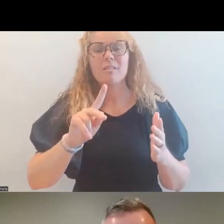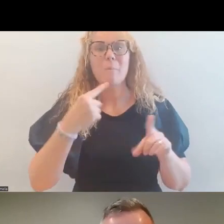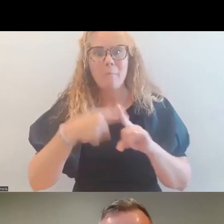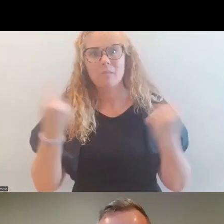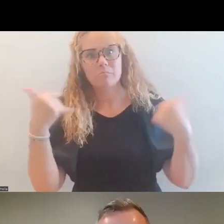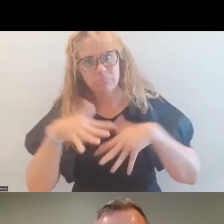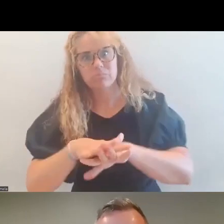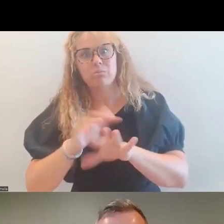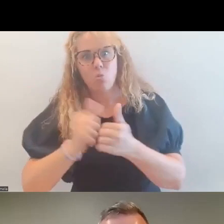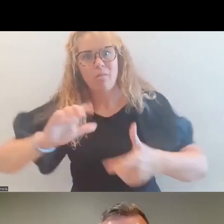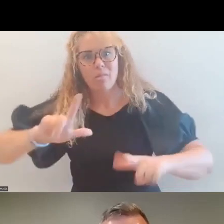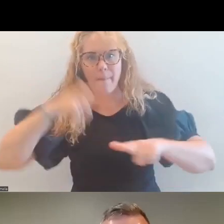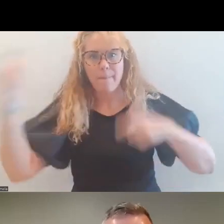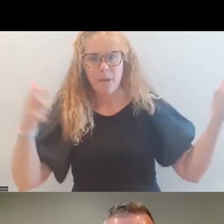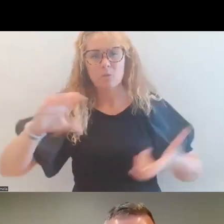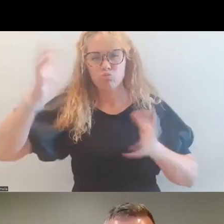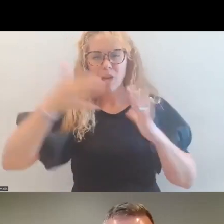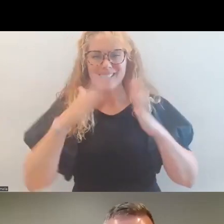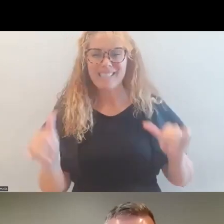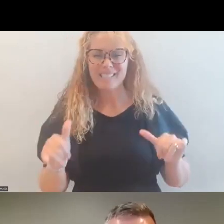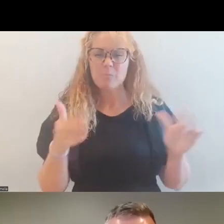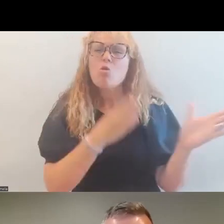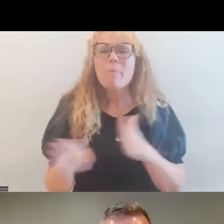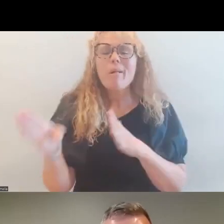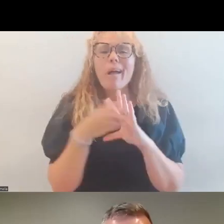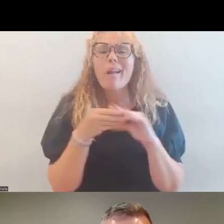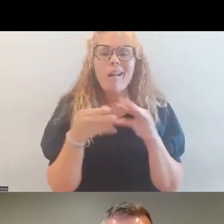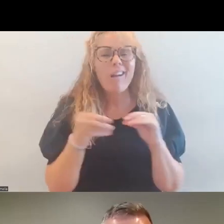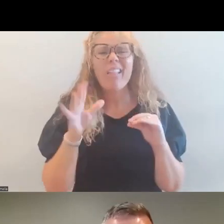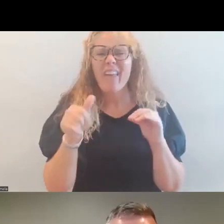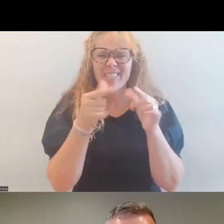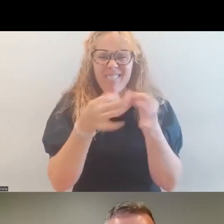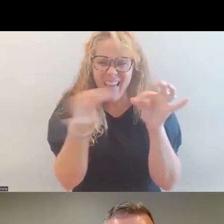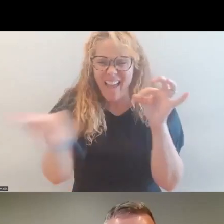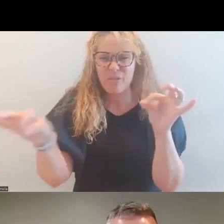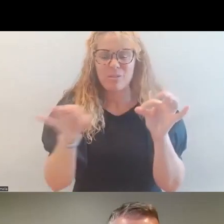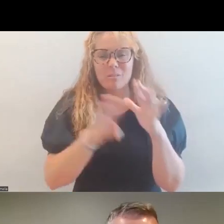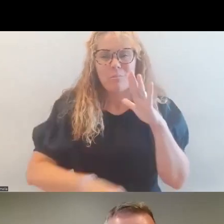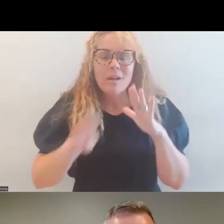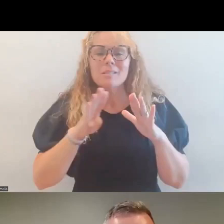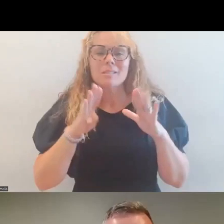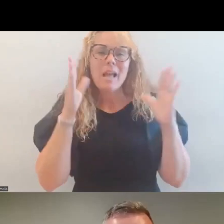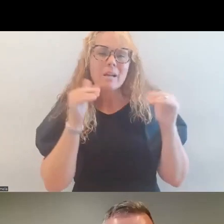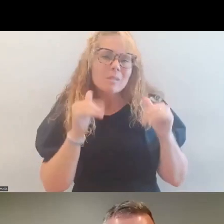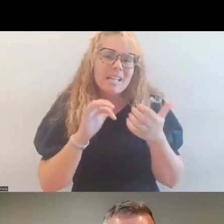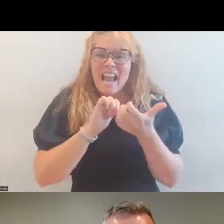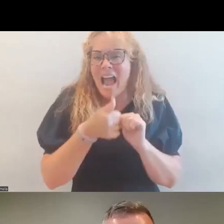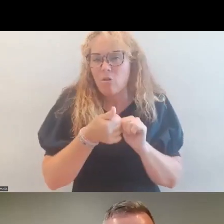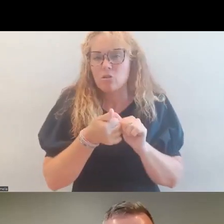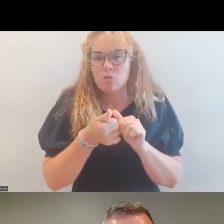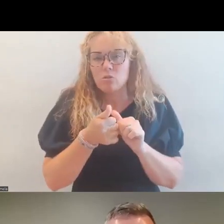broader crisis system. So the plan kind of goes through a lot of that language and sort of basic expectations, and again, ways to promote